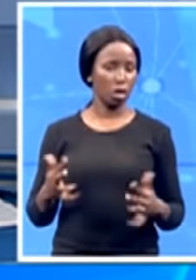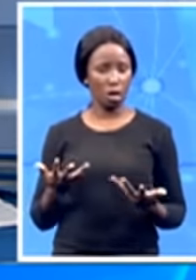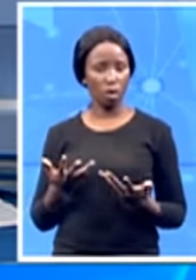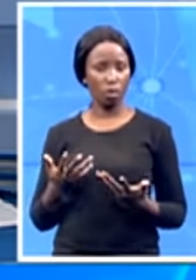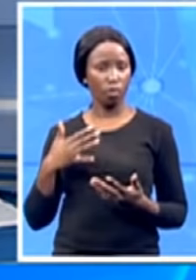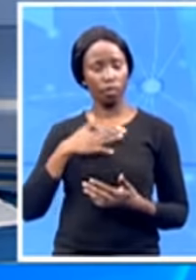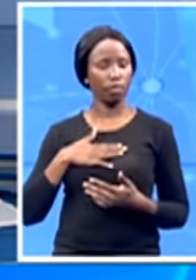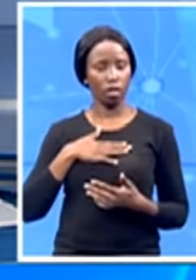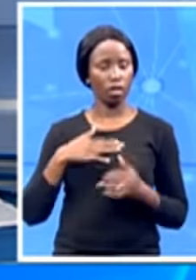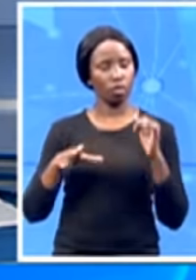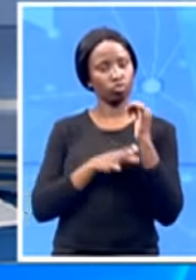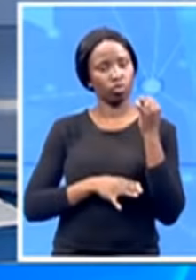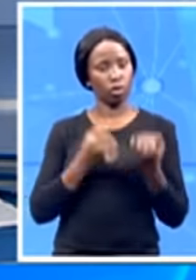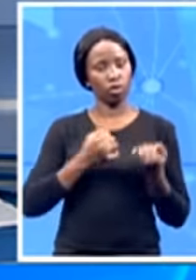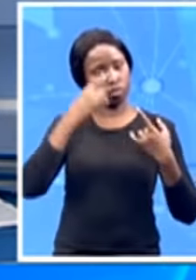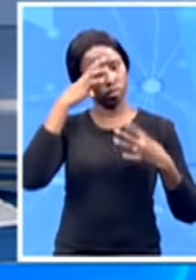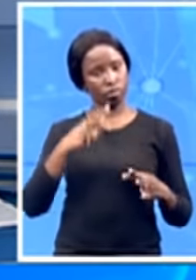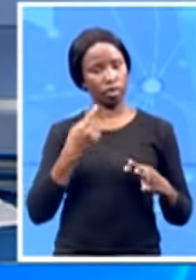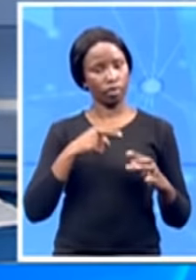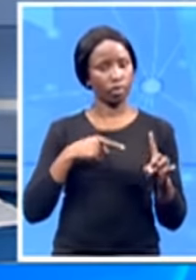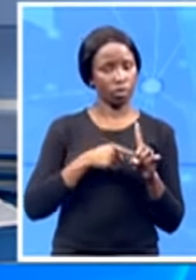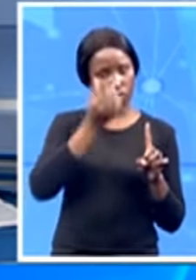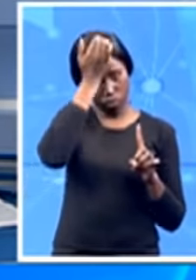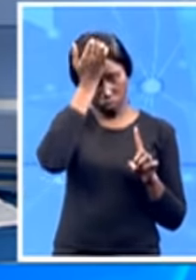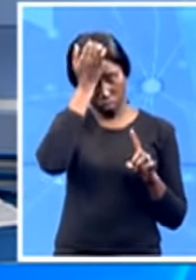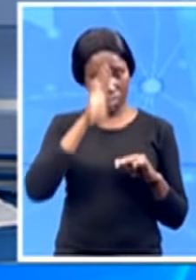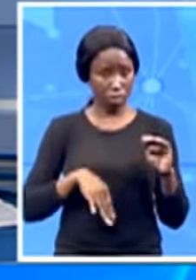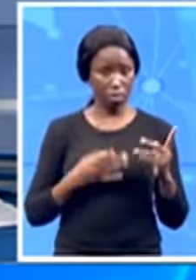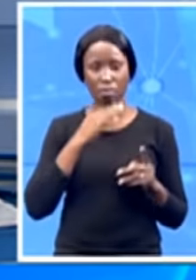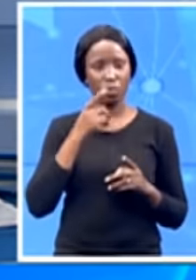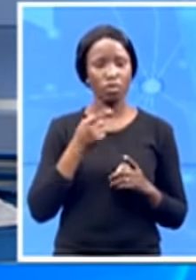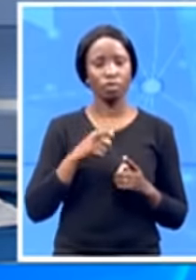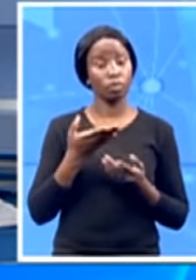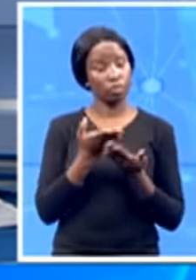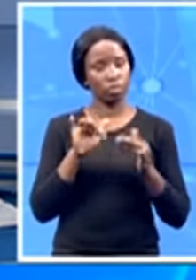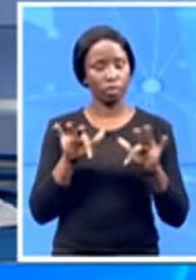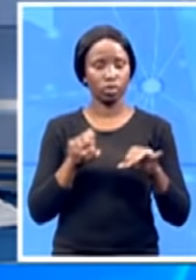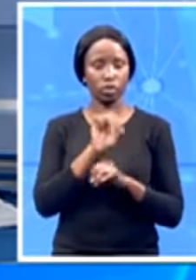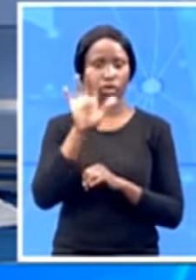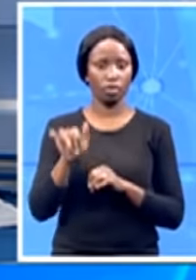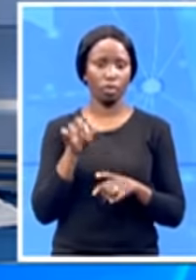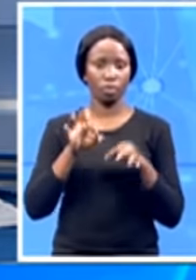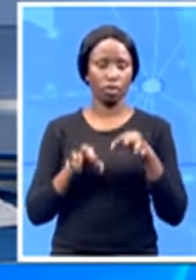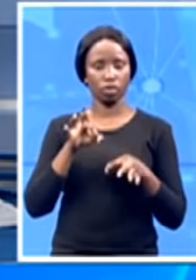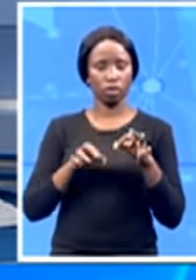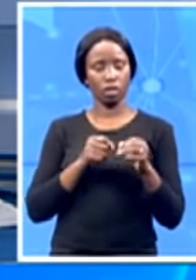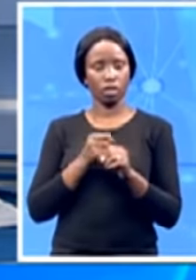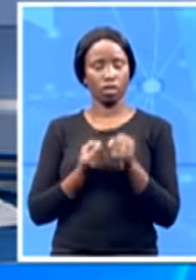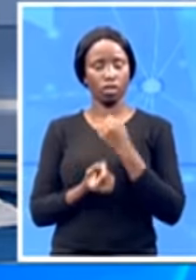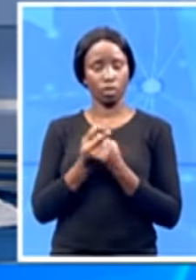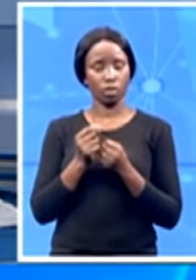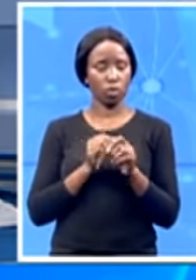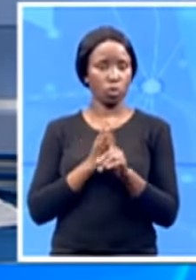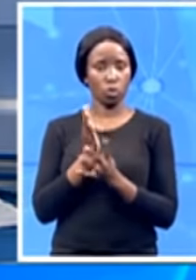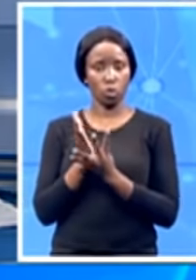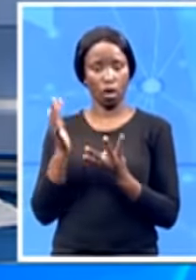former President Jacob Zuma mean for South Africa's political discourse? A lot of comments have come through already. Let's take a look at some of those.